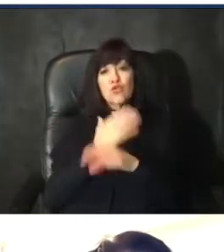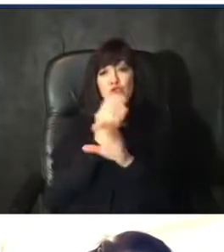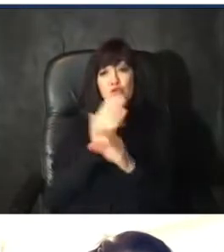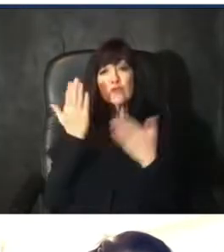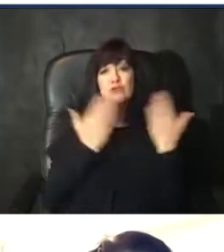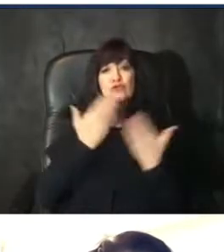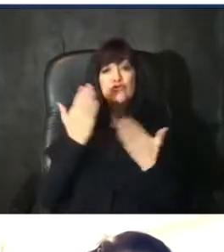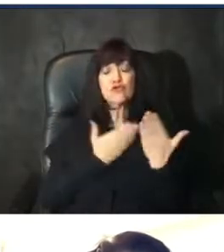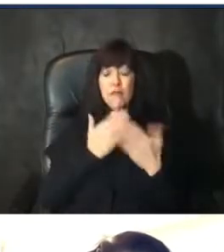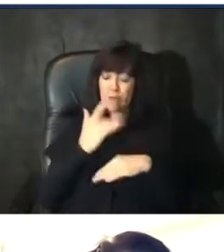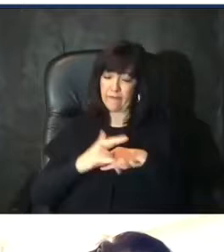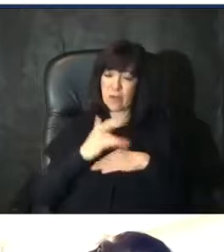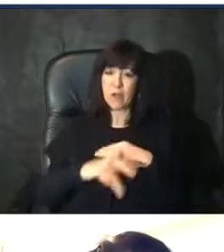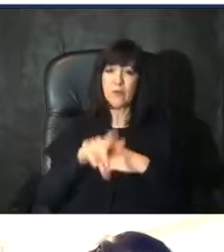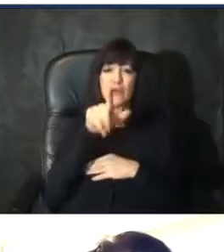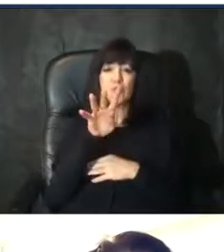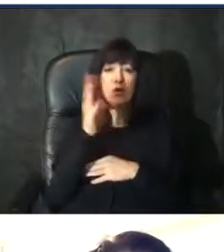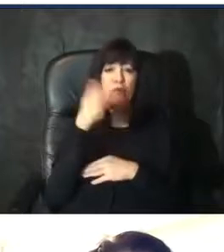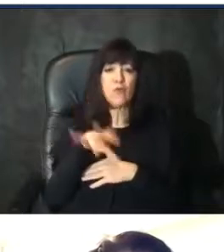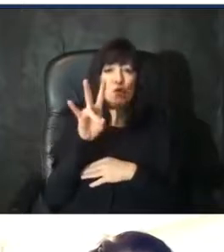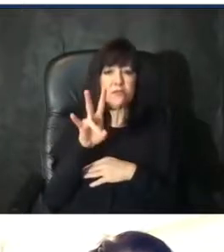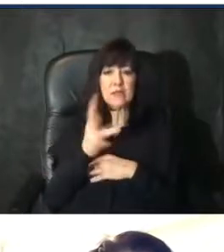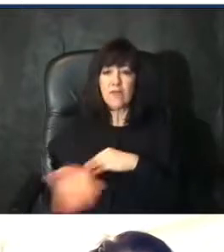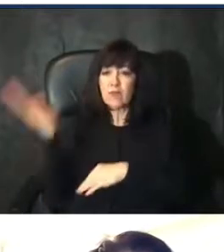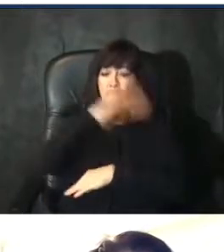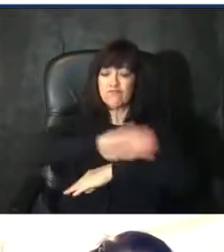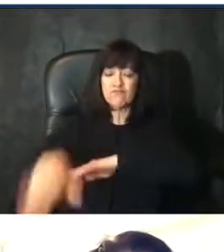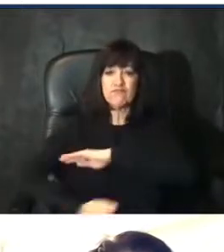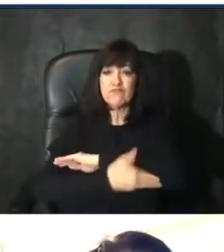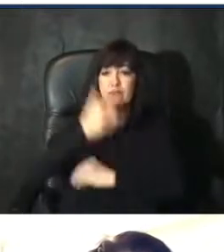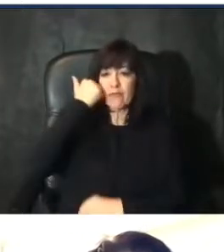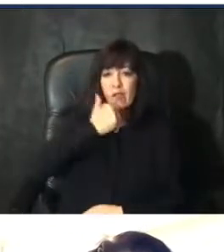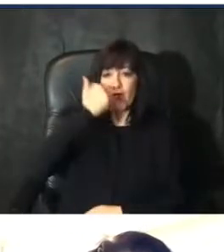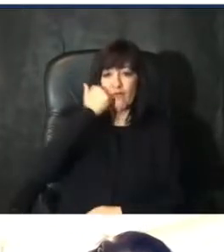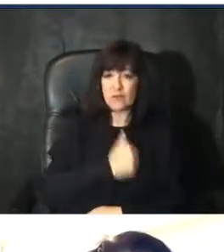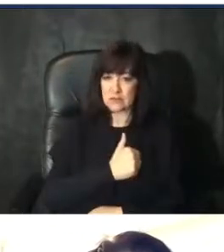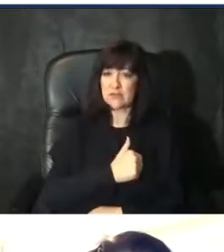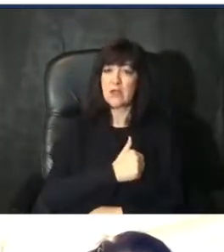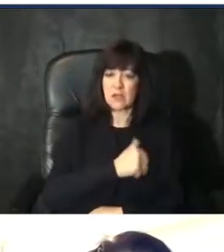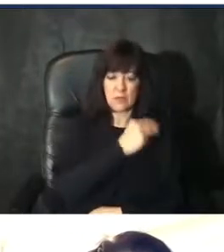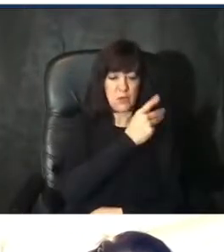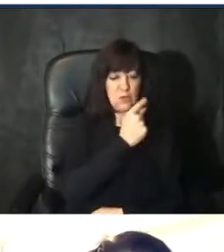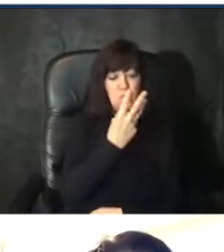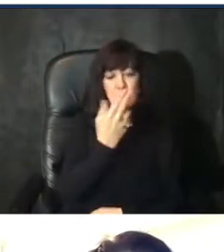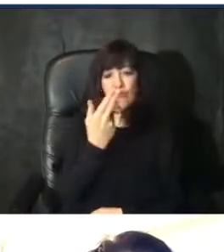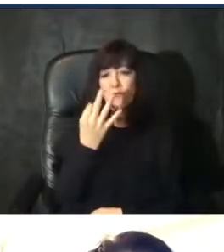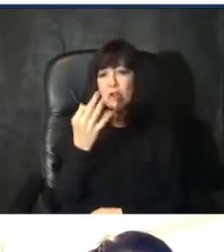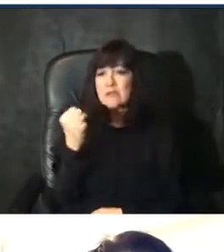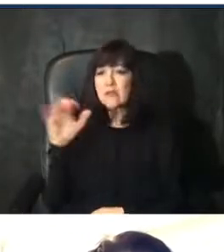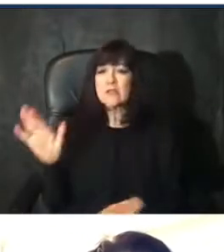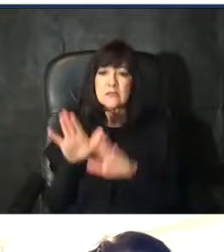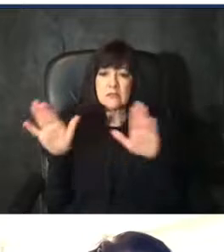in Delaware to assist children and their families, as well as other mental health supports that we're going to be discussing later in